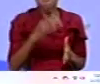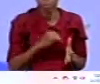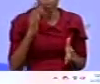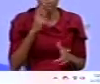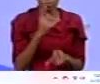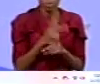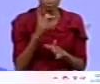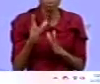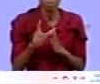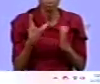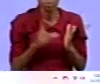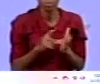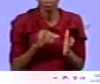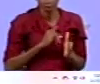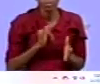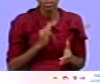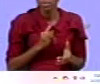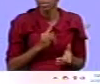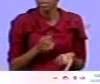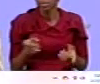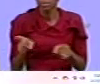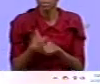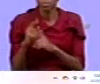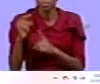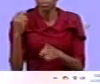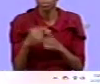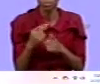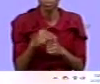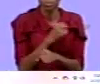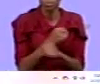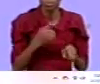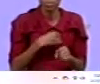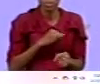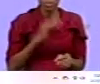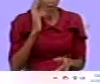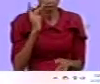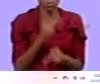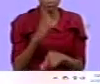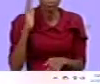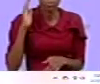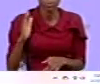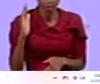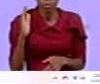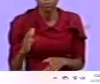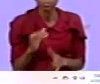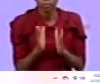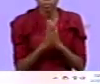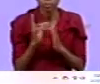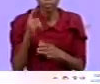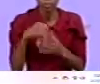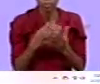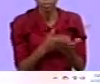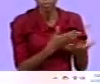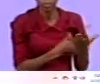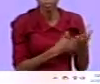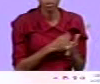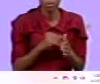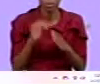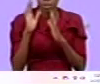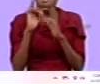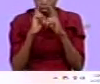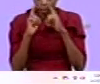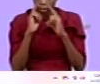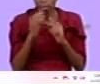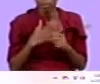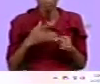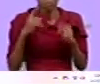dawning of the morning, and cried, I hope in thy word. My eyes prevent the night watches, that I might meditate in thy word. Hear